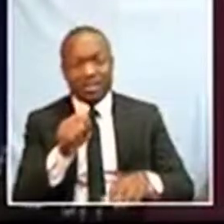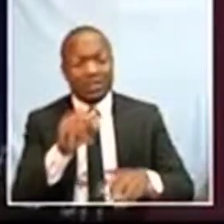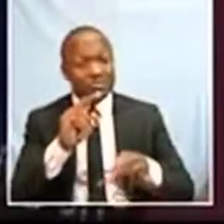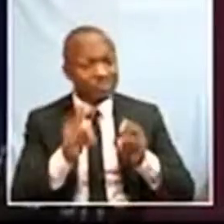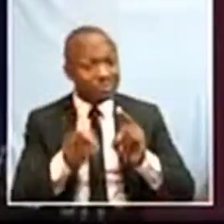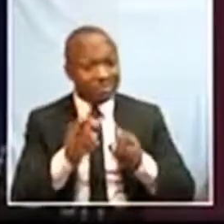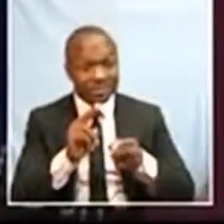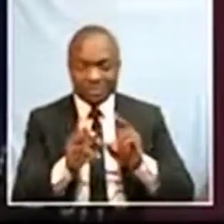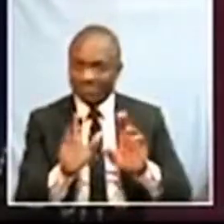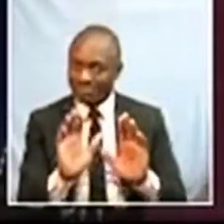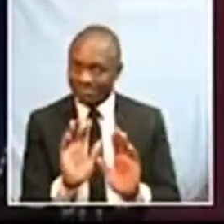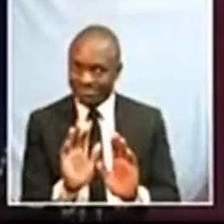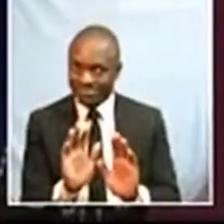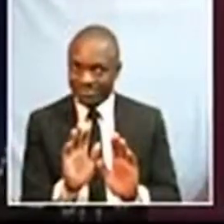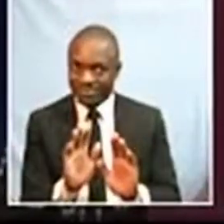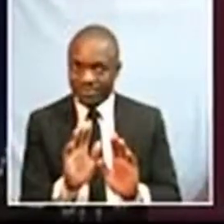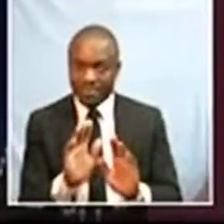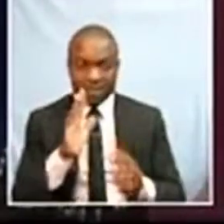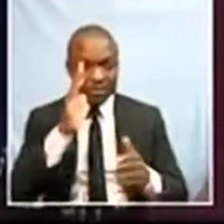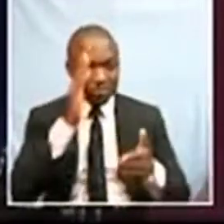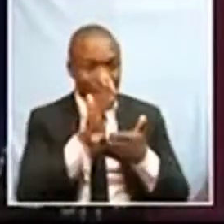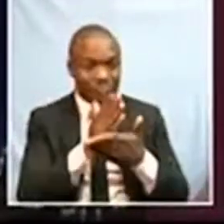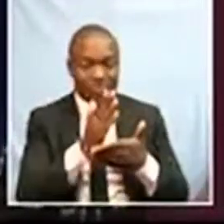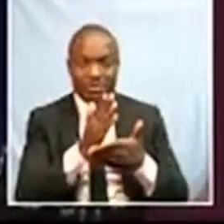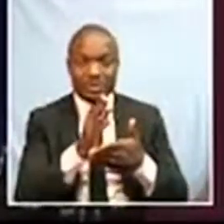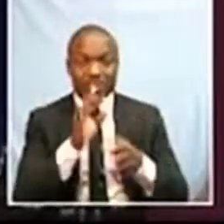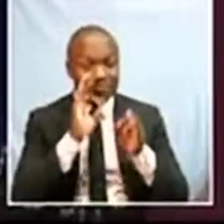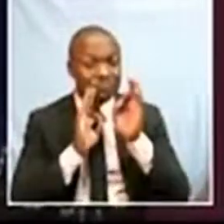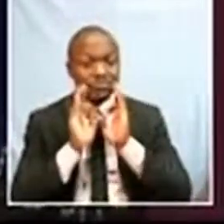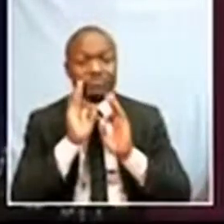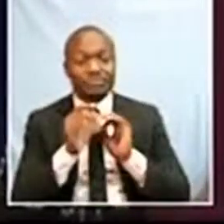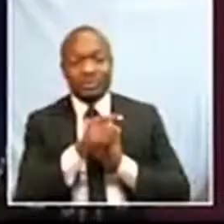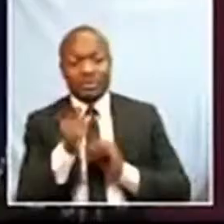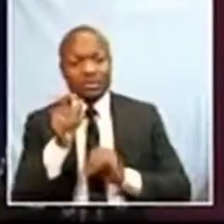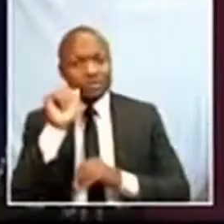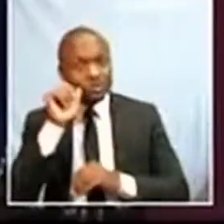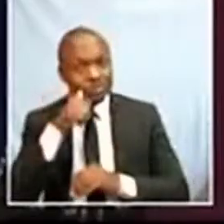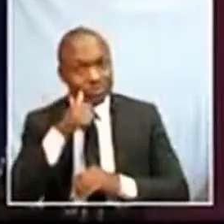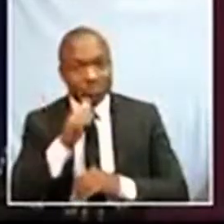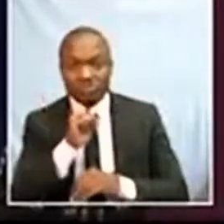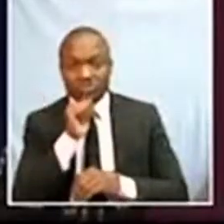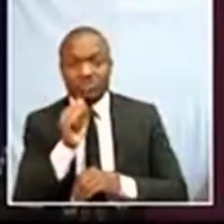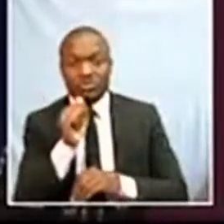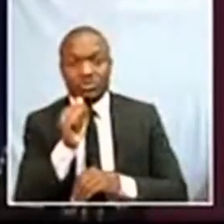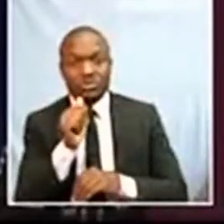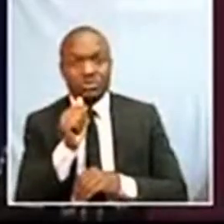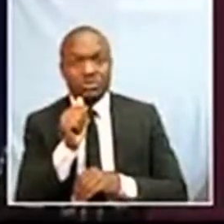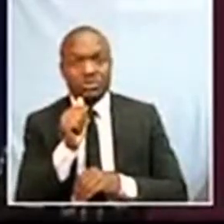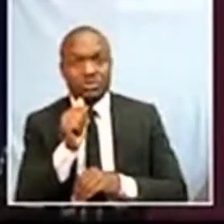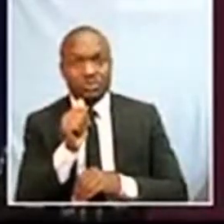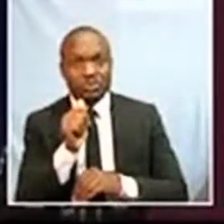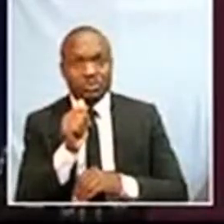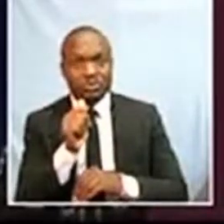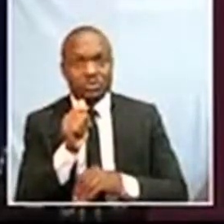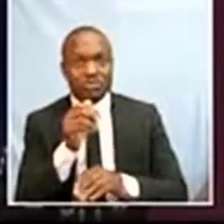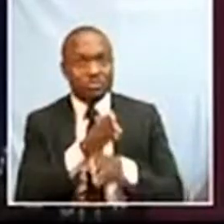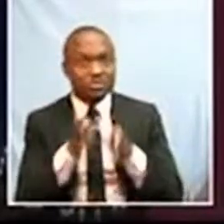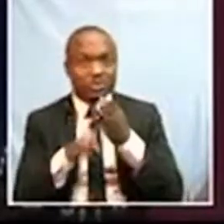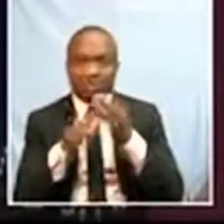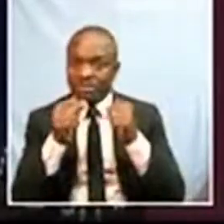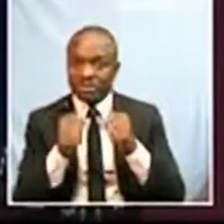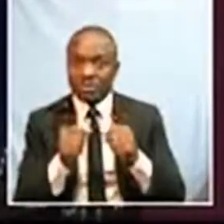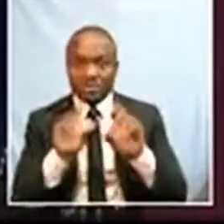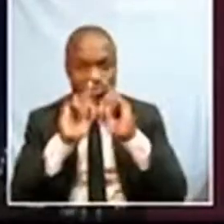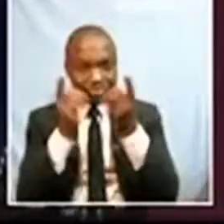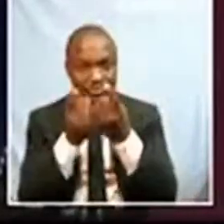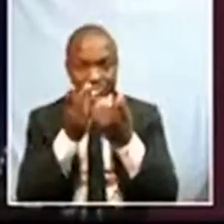hurry to curtail them, frustrate them, because then tomorrow you're not building any resilience within your district. I